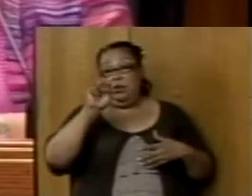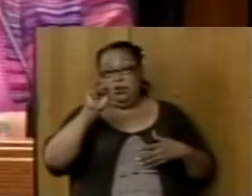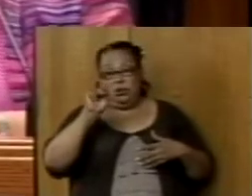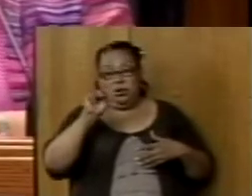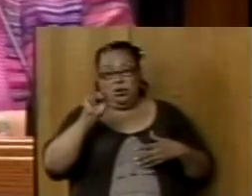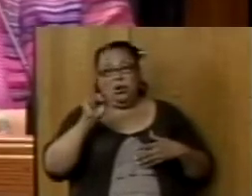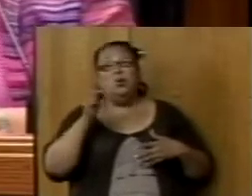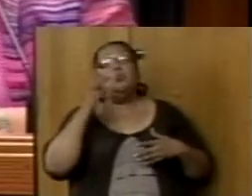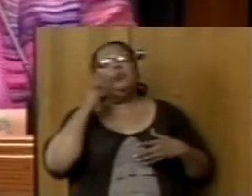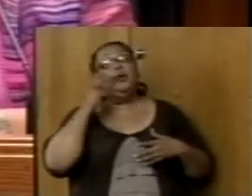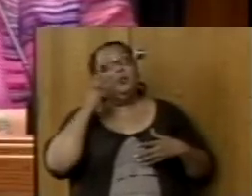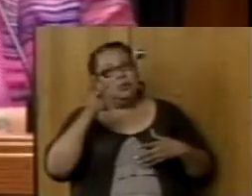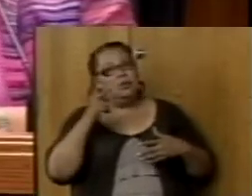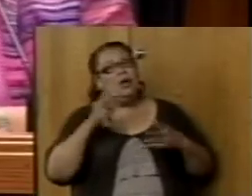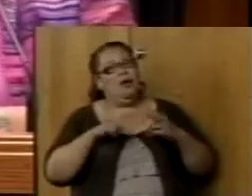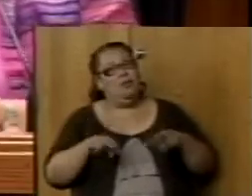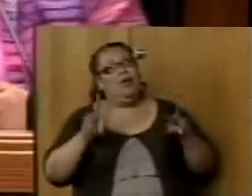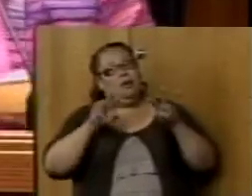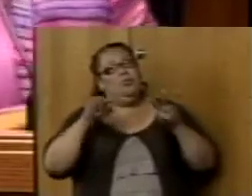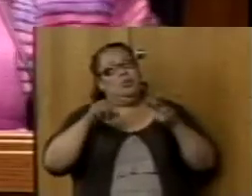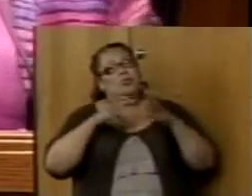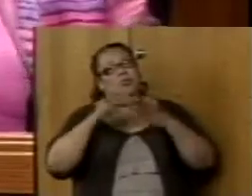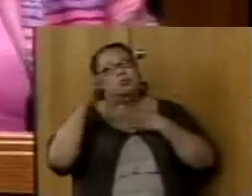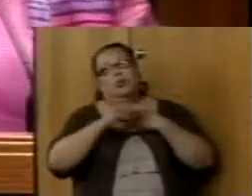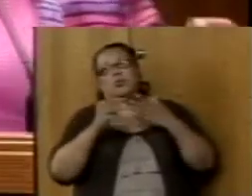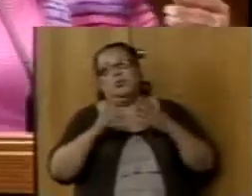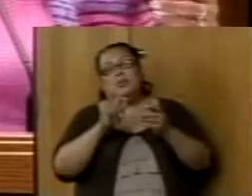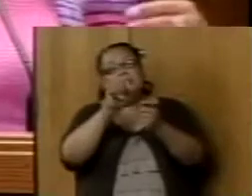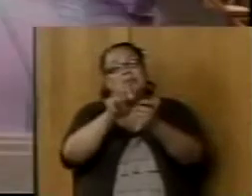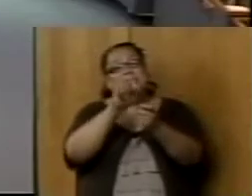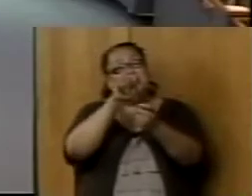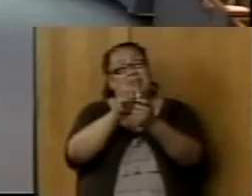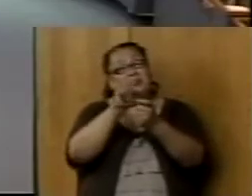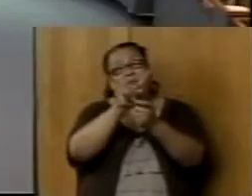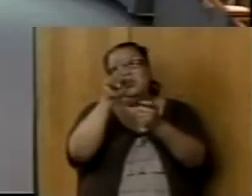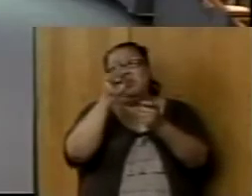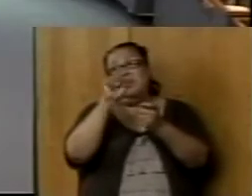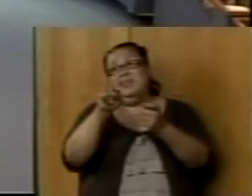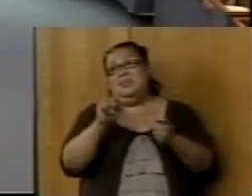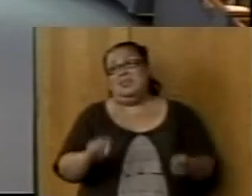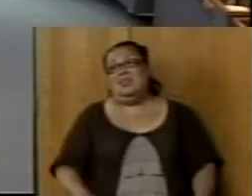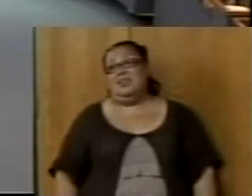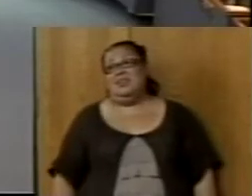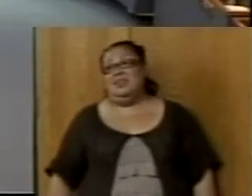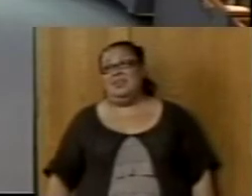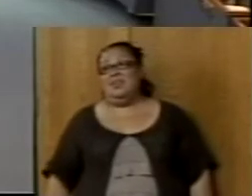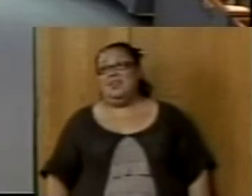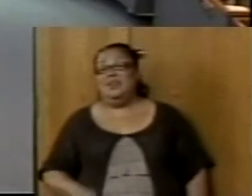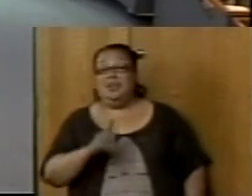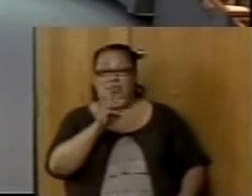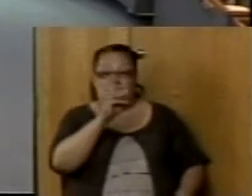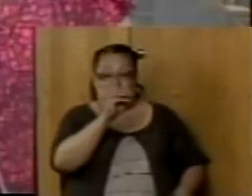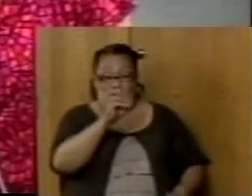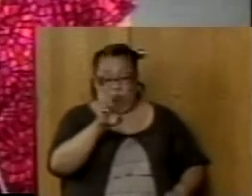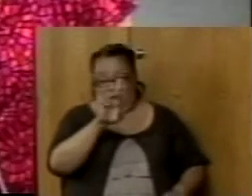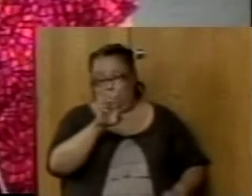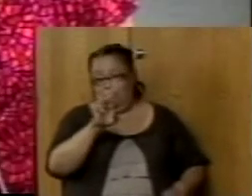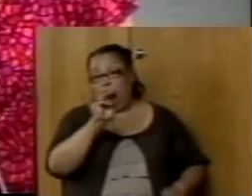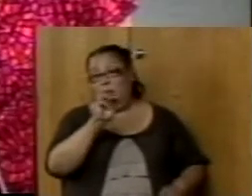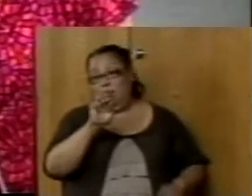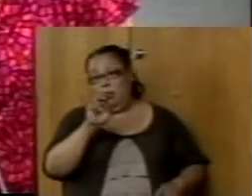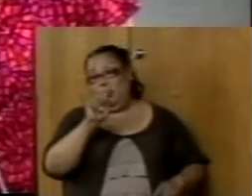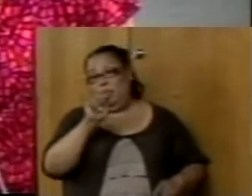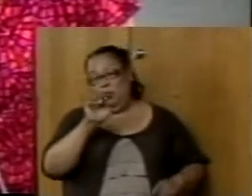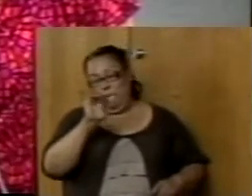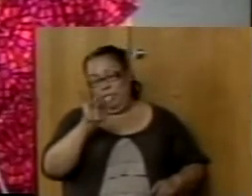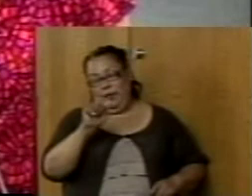valuable this program is to our district. Mrs. Garcia, very specific questions. Do you have the answers? Dr. Montoya, Dr. Escobedo,